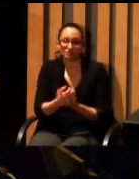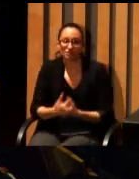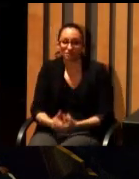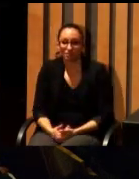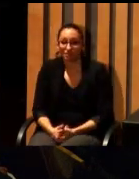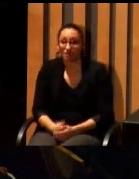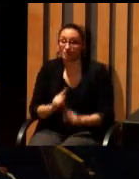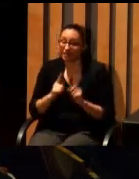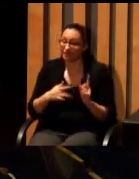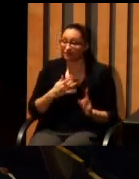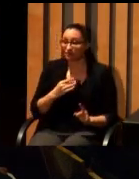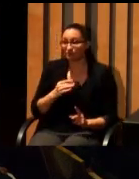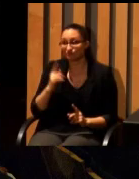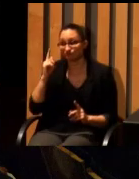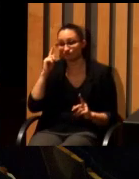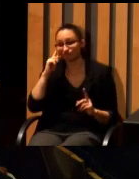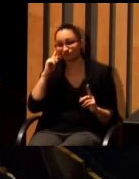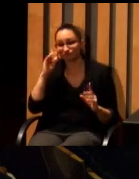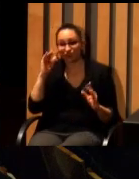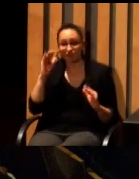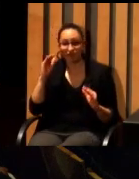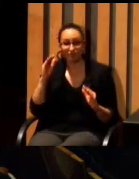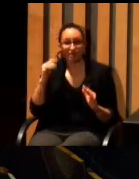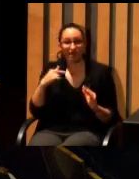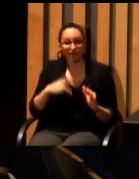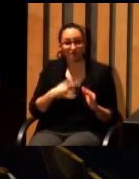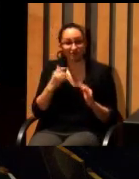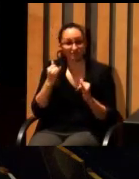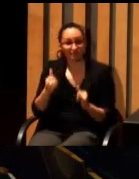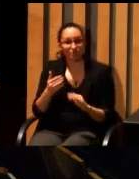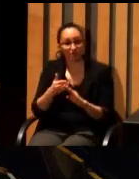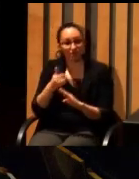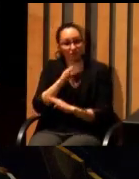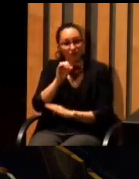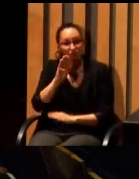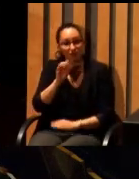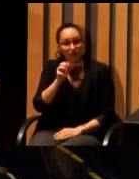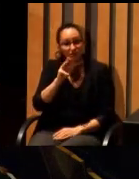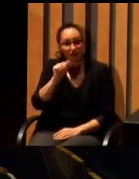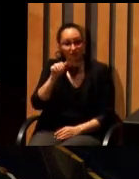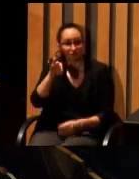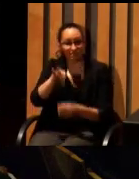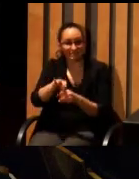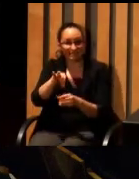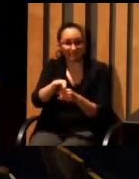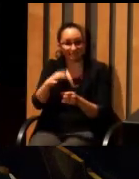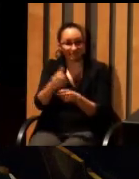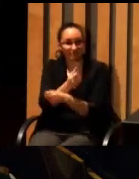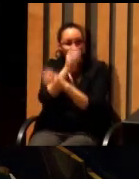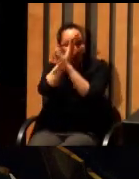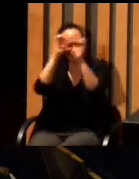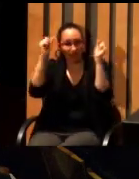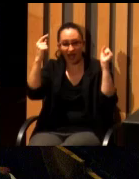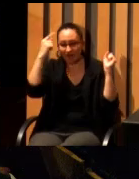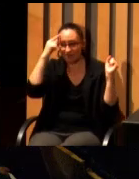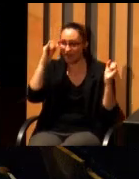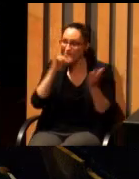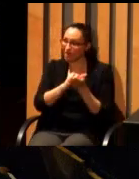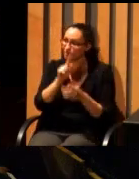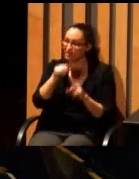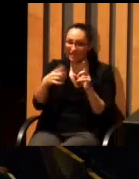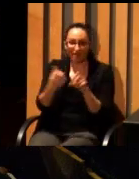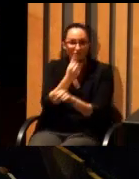way before Barack Obama was elected. I thought, it's not going to happen. You